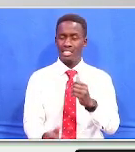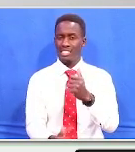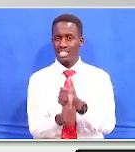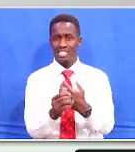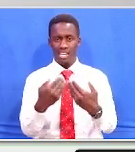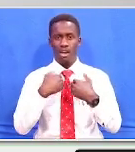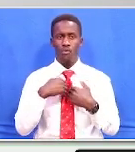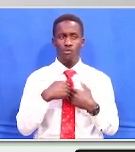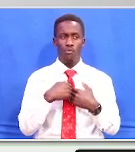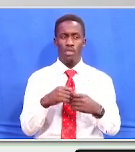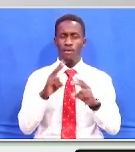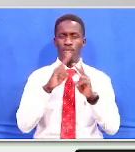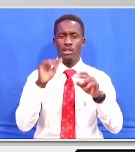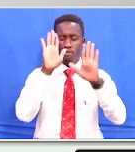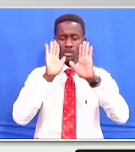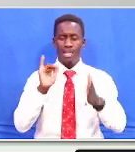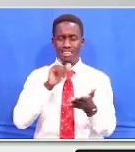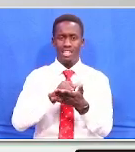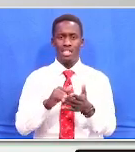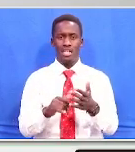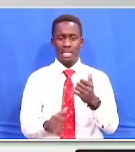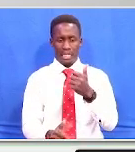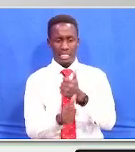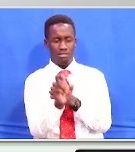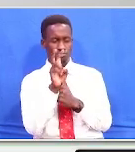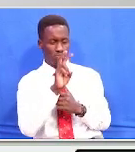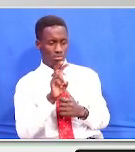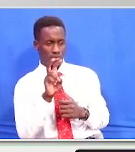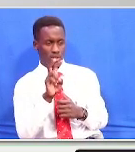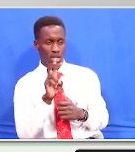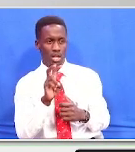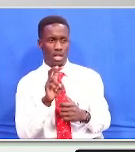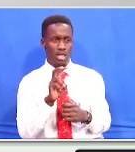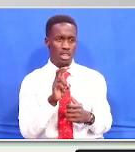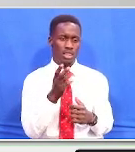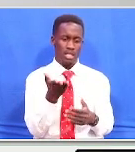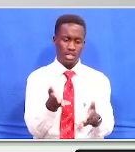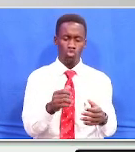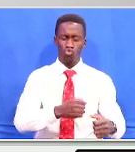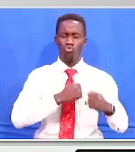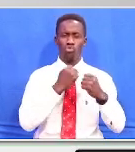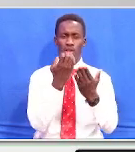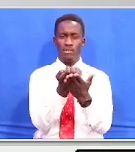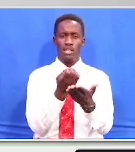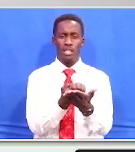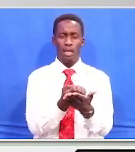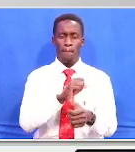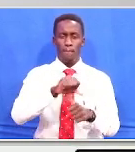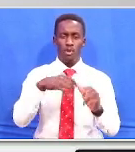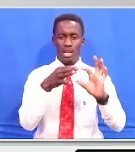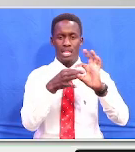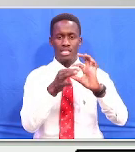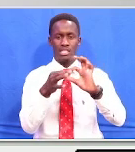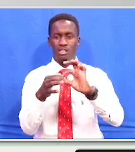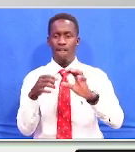important that those risks are identified. There is a strong mm-hmm. evidence also of the links between violence mm-hmm. against children and